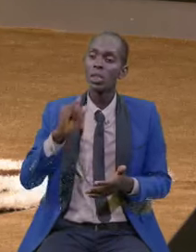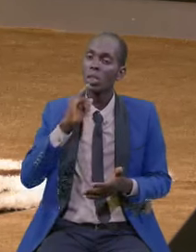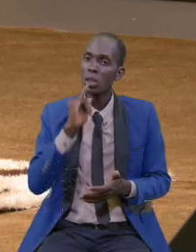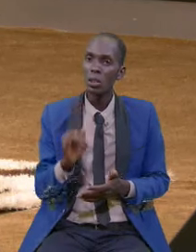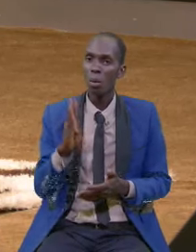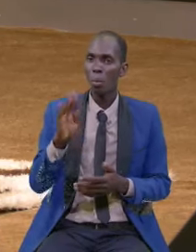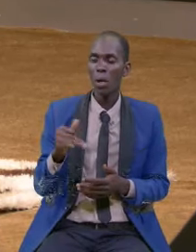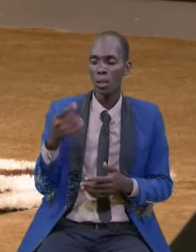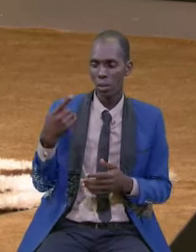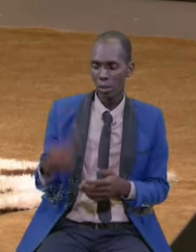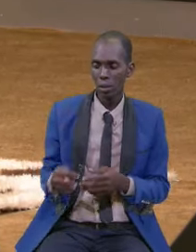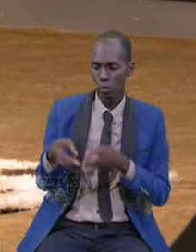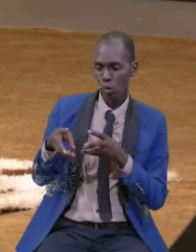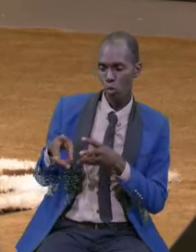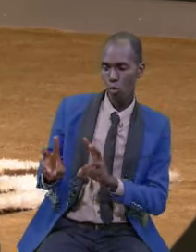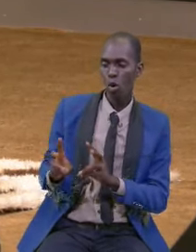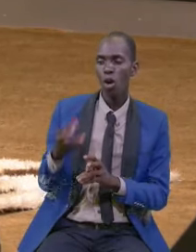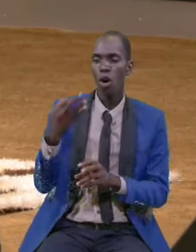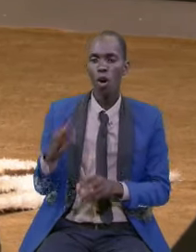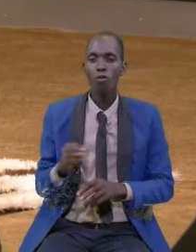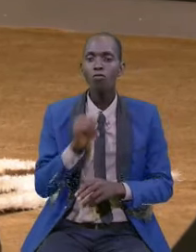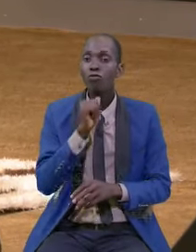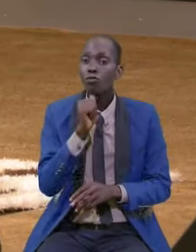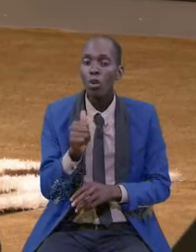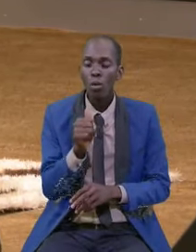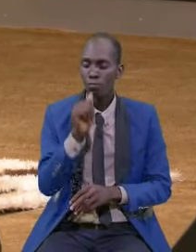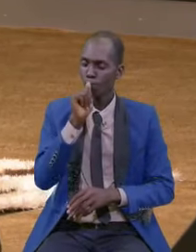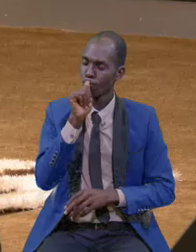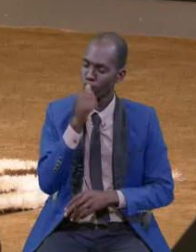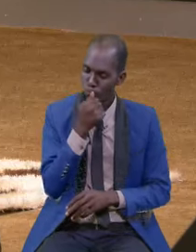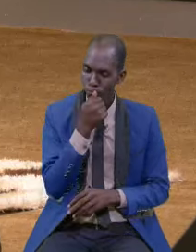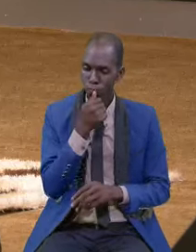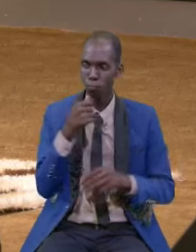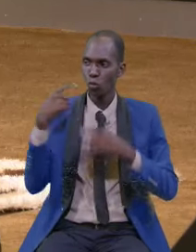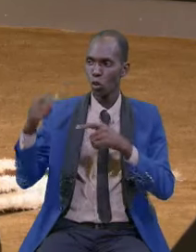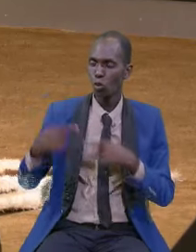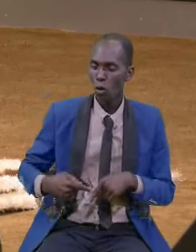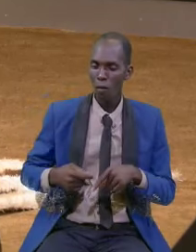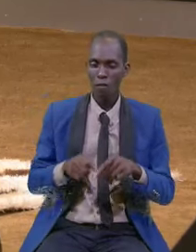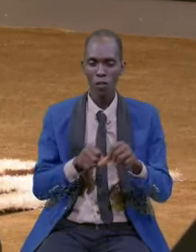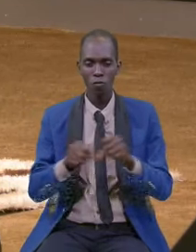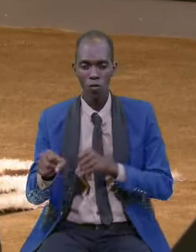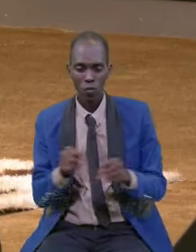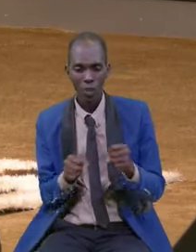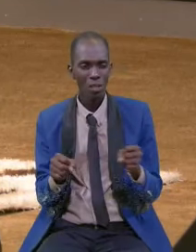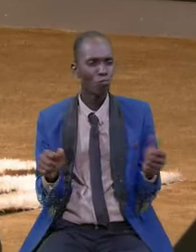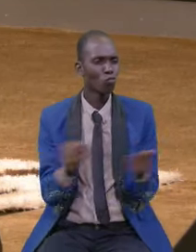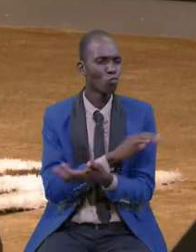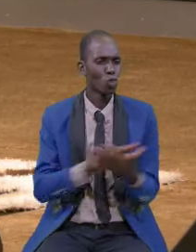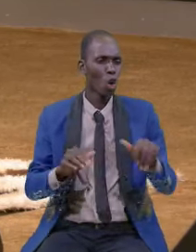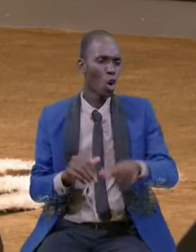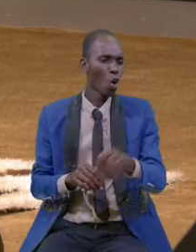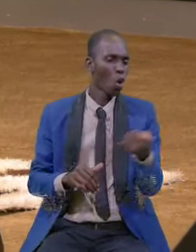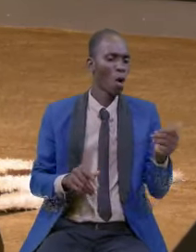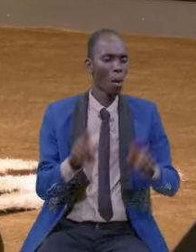of impatience, unfaithfulness, struggling, fighting, destroying others,